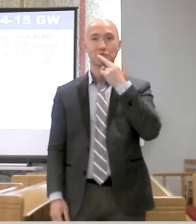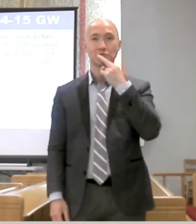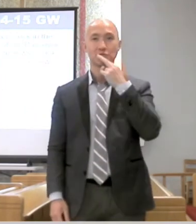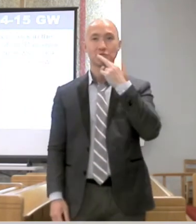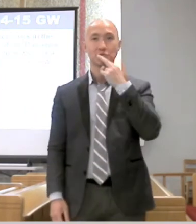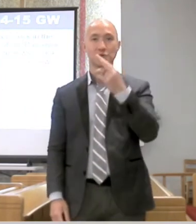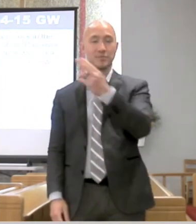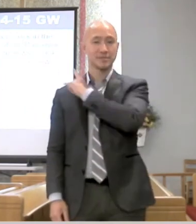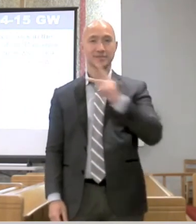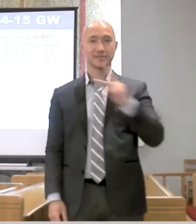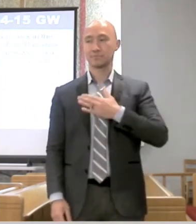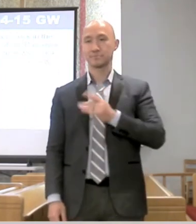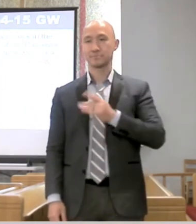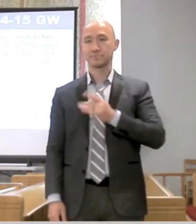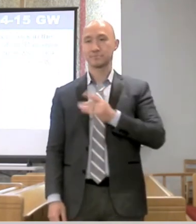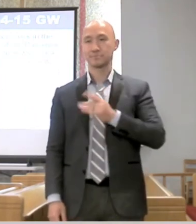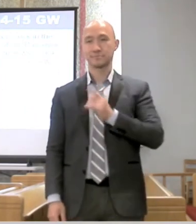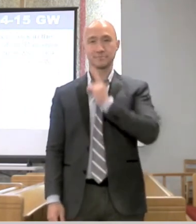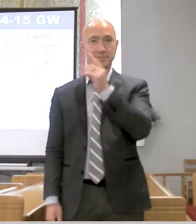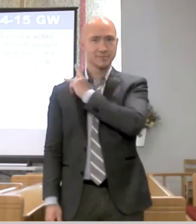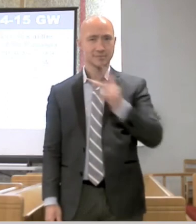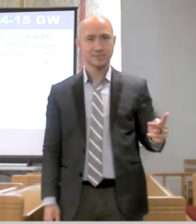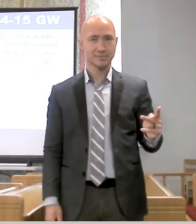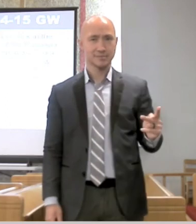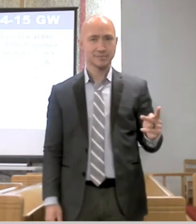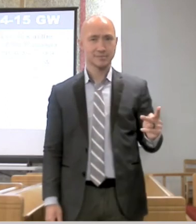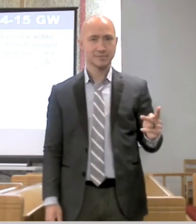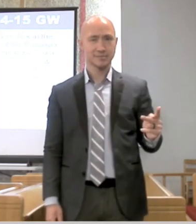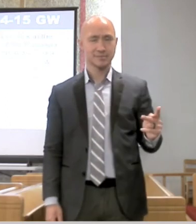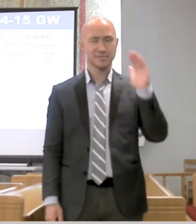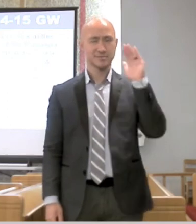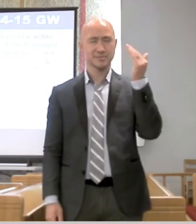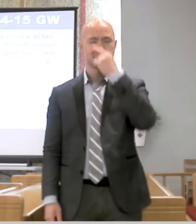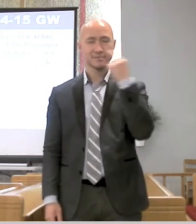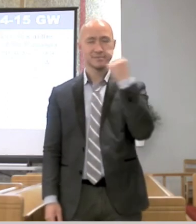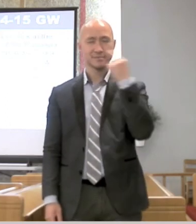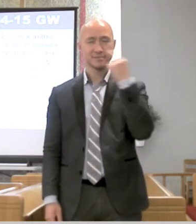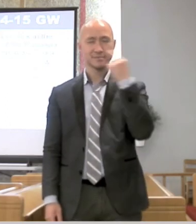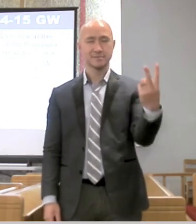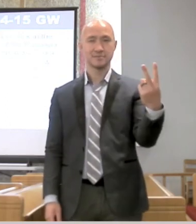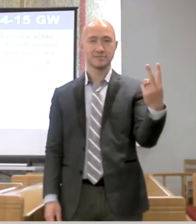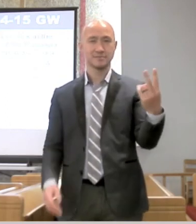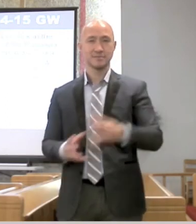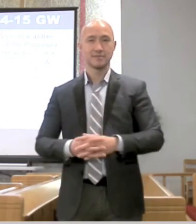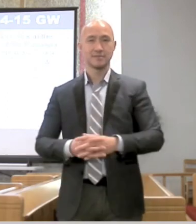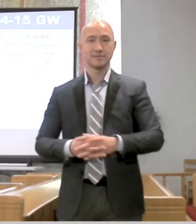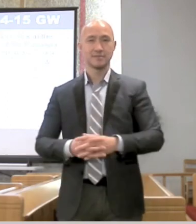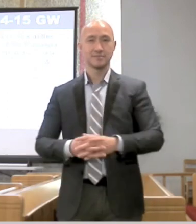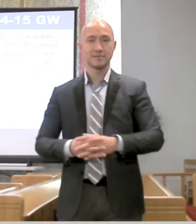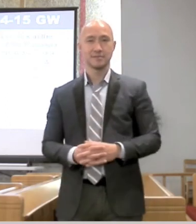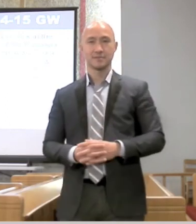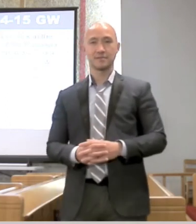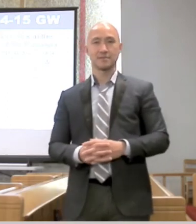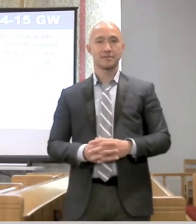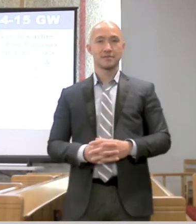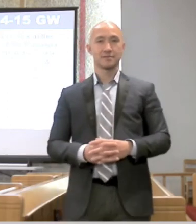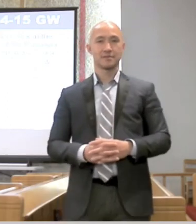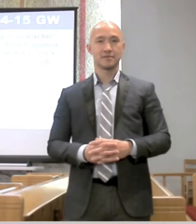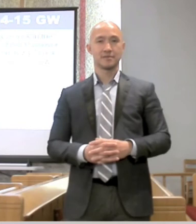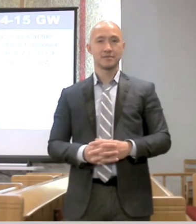Romans. They hated them with a passion. But yet they were driven to the point in their jealousy and